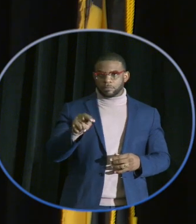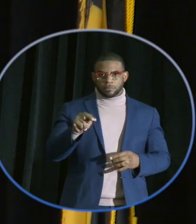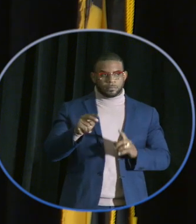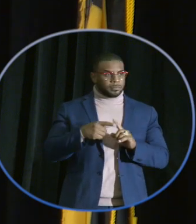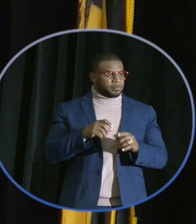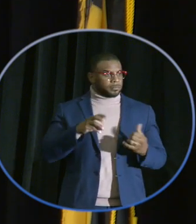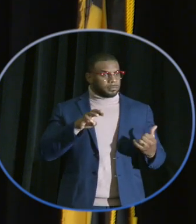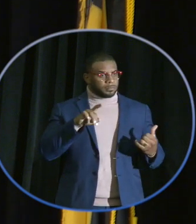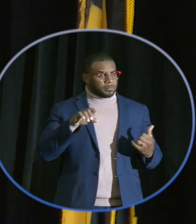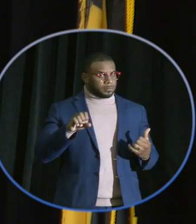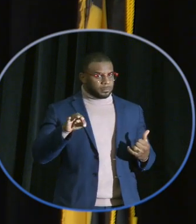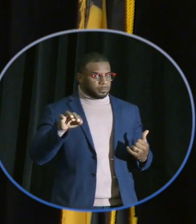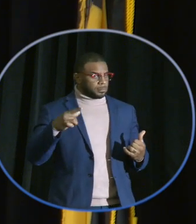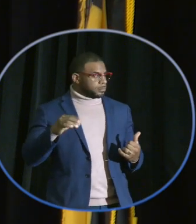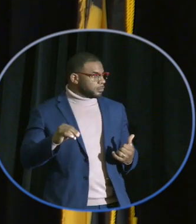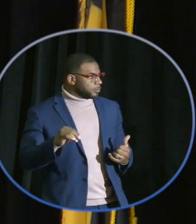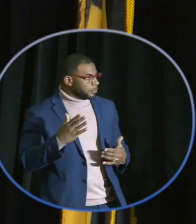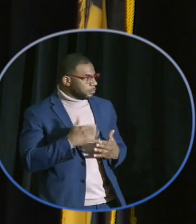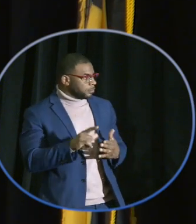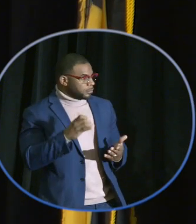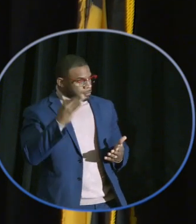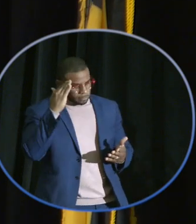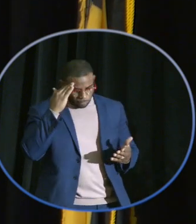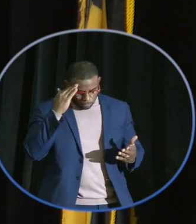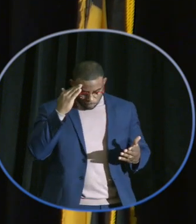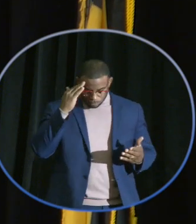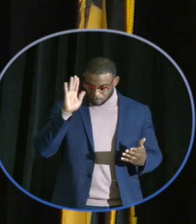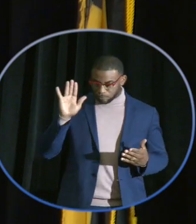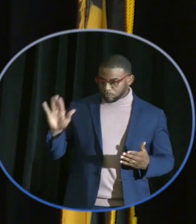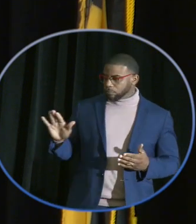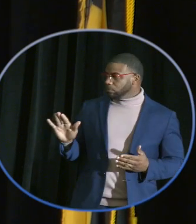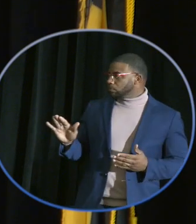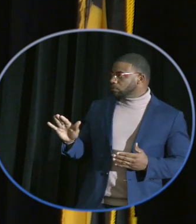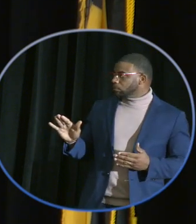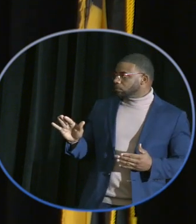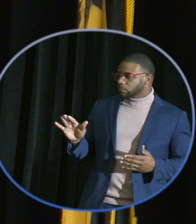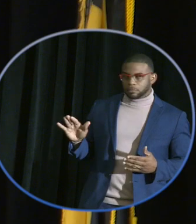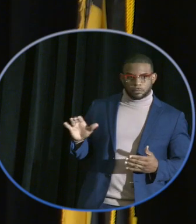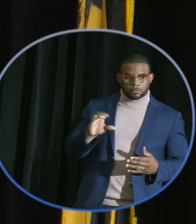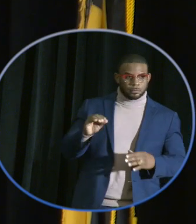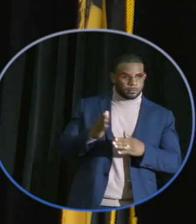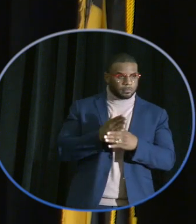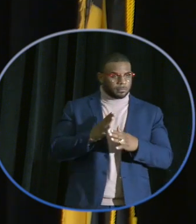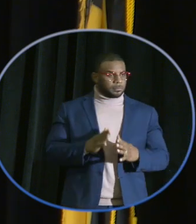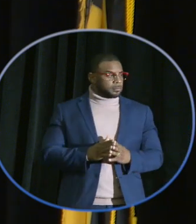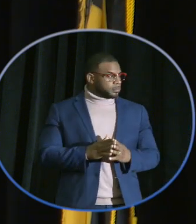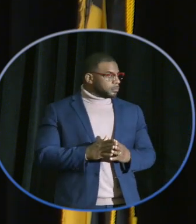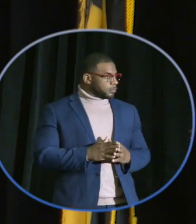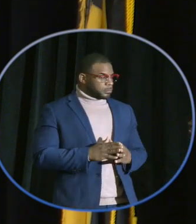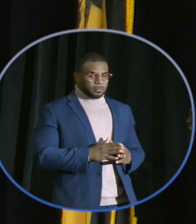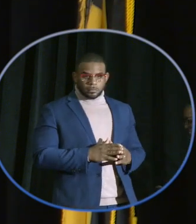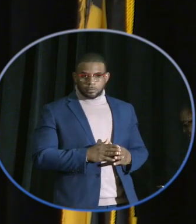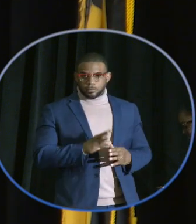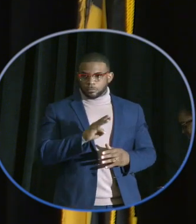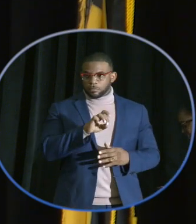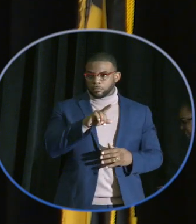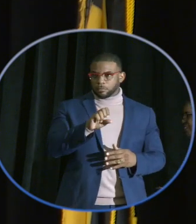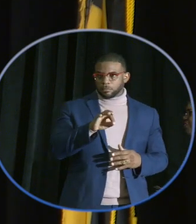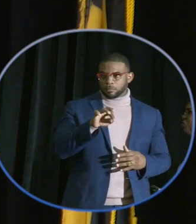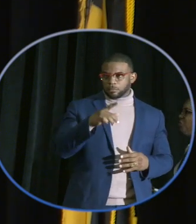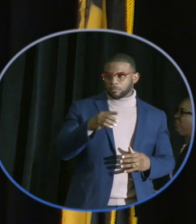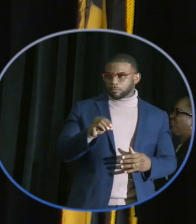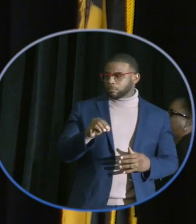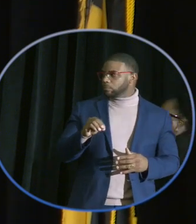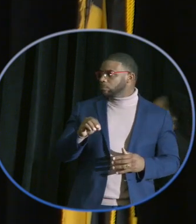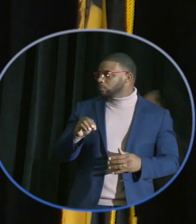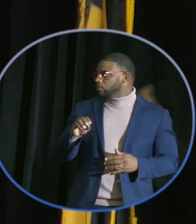Wells Fargo. Some of you might know her co-partner. Her partner at Wells Fargo is